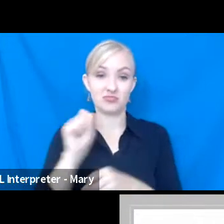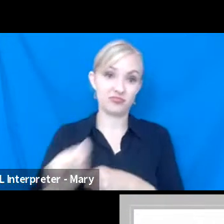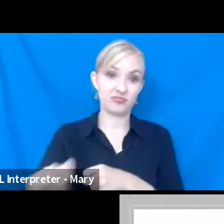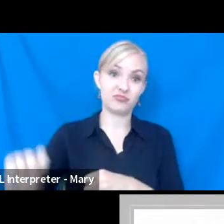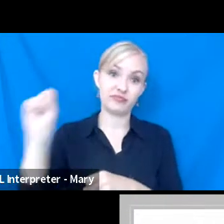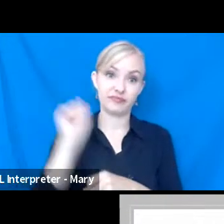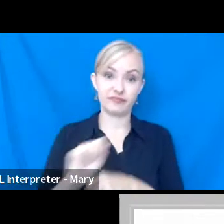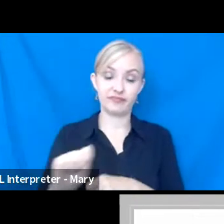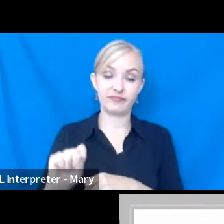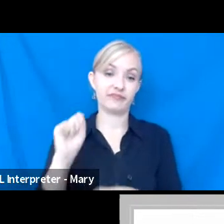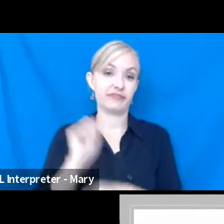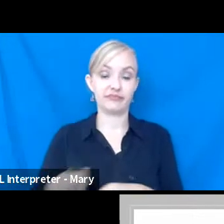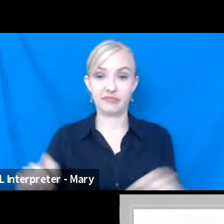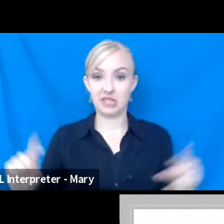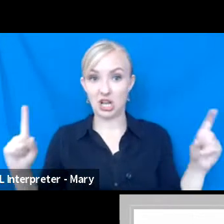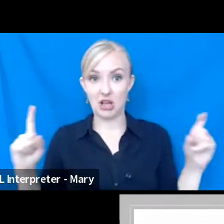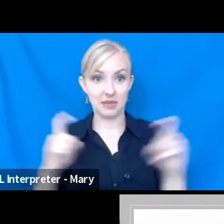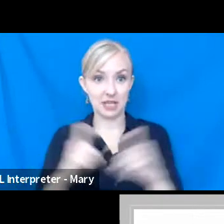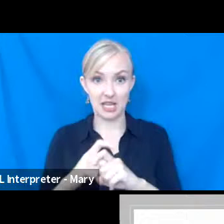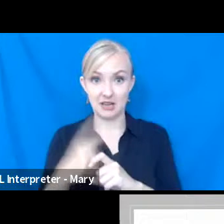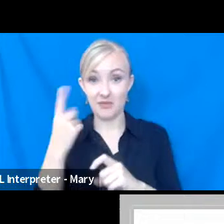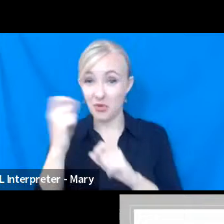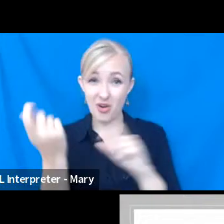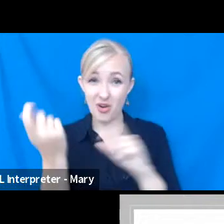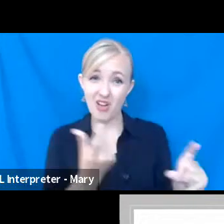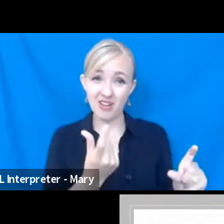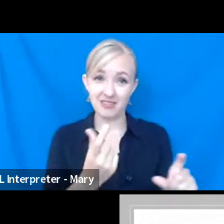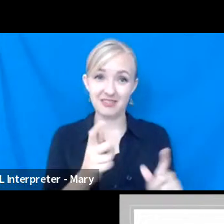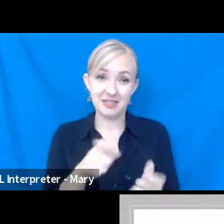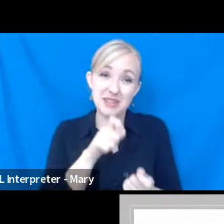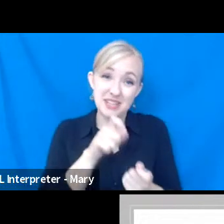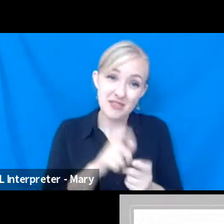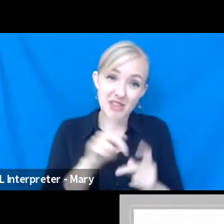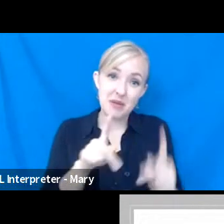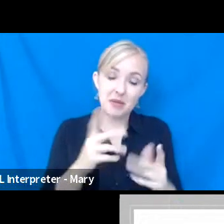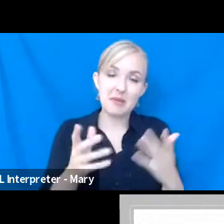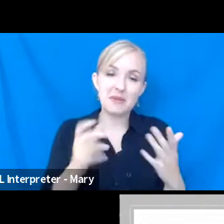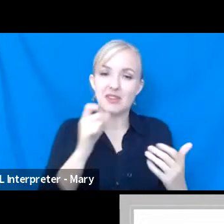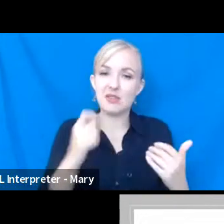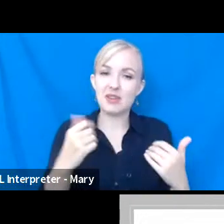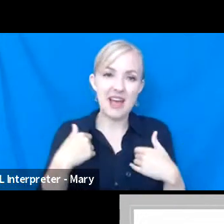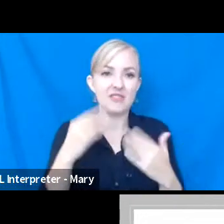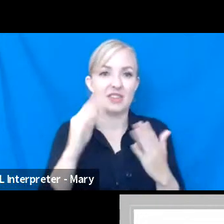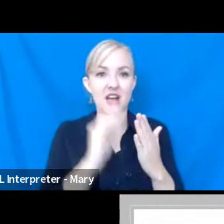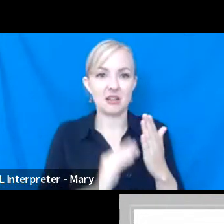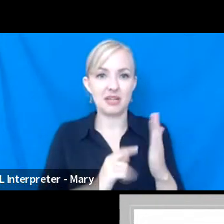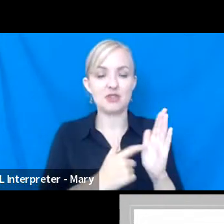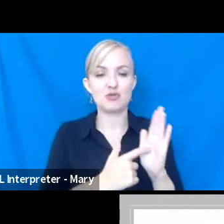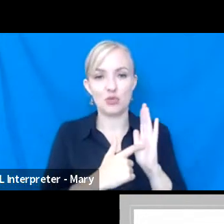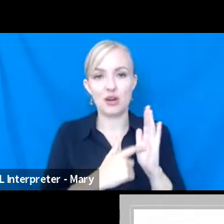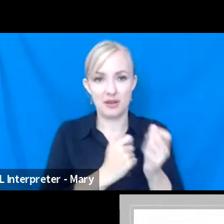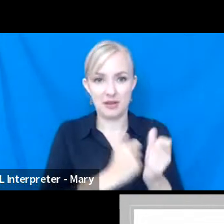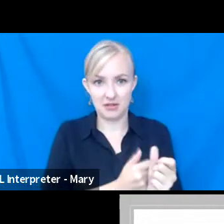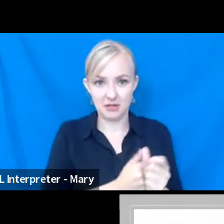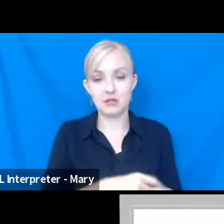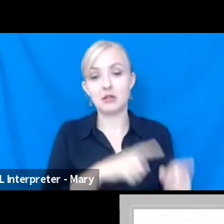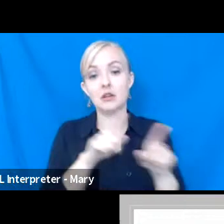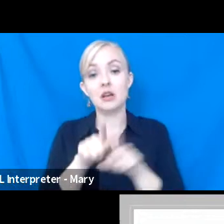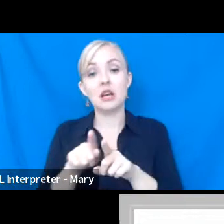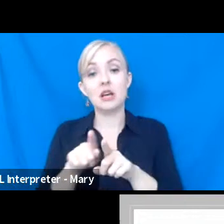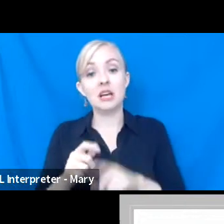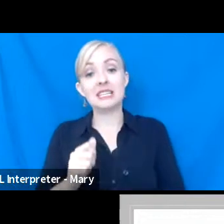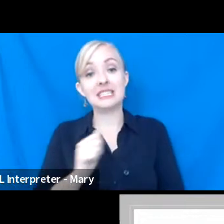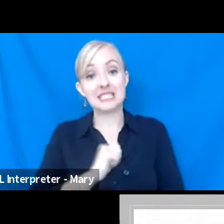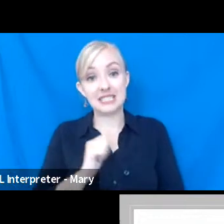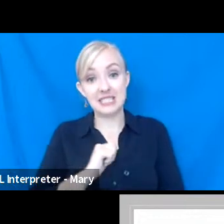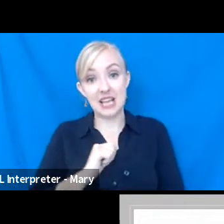and complicated for anyone, let alone people who don't have the documentation and requirements. Self-attestation